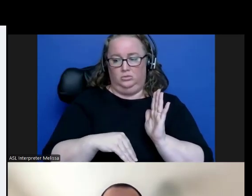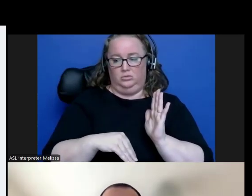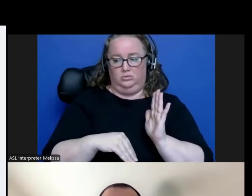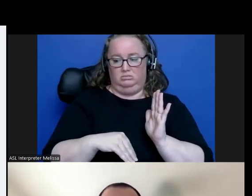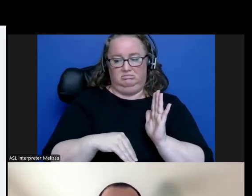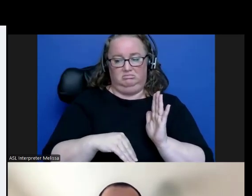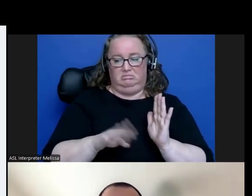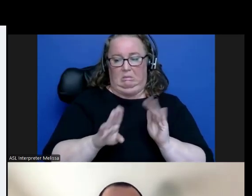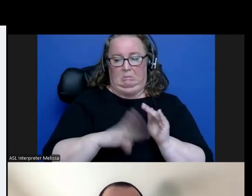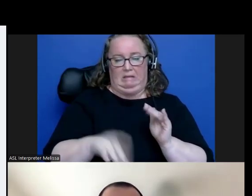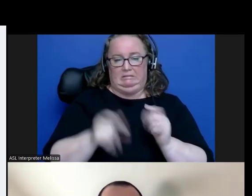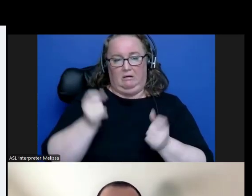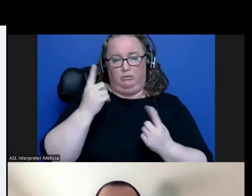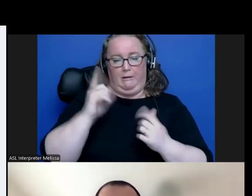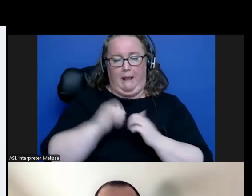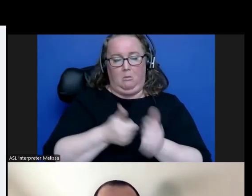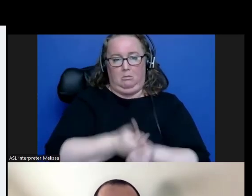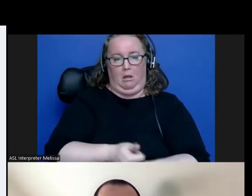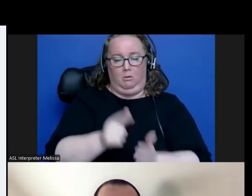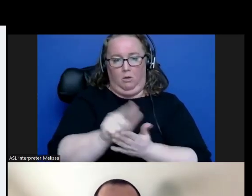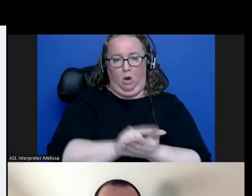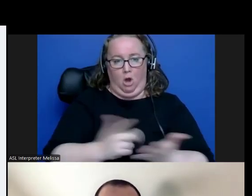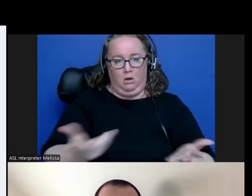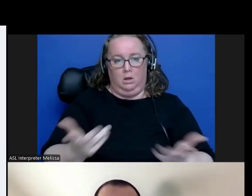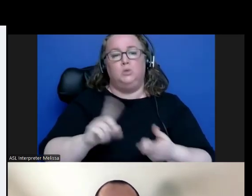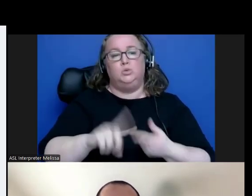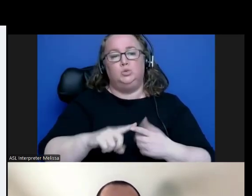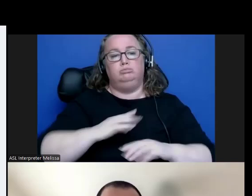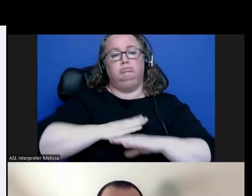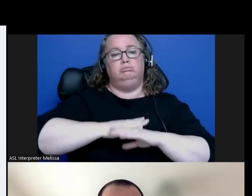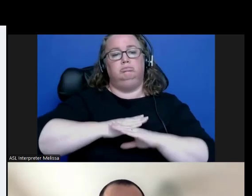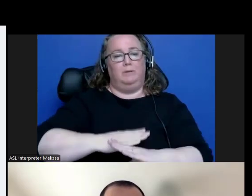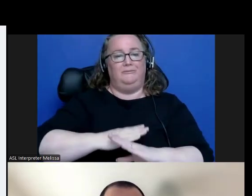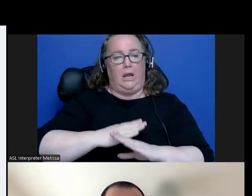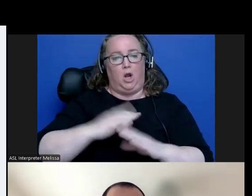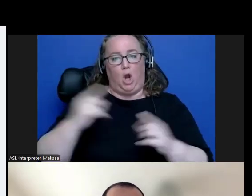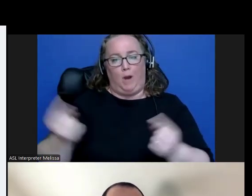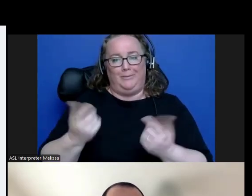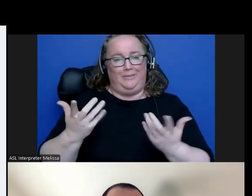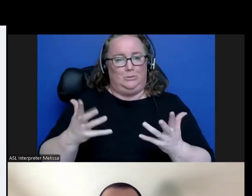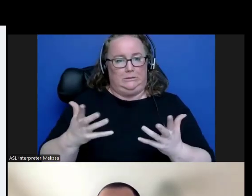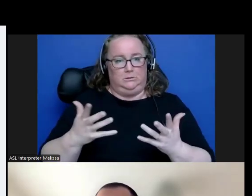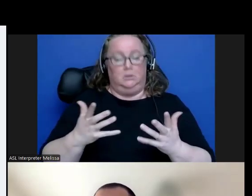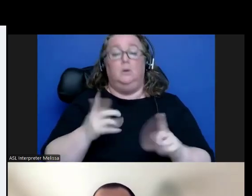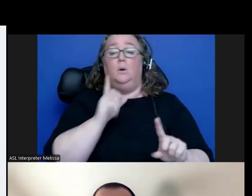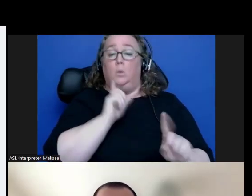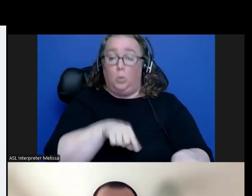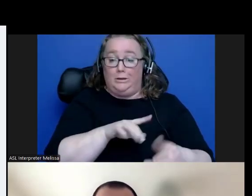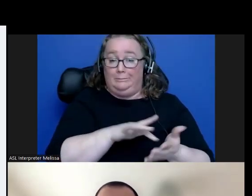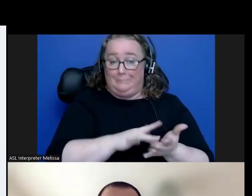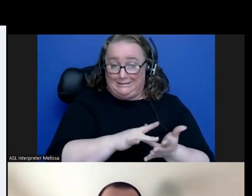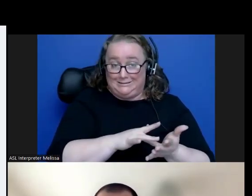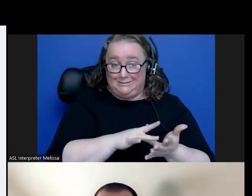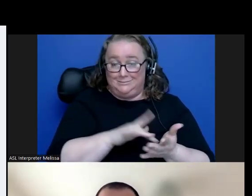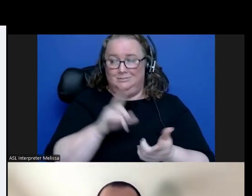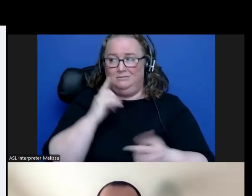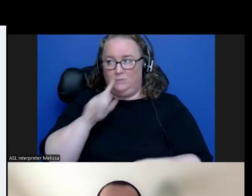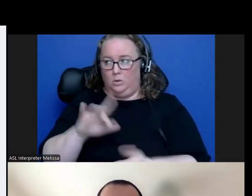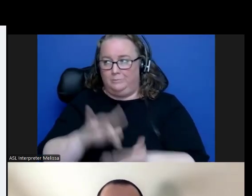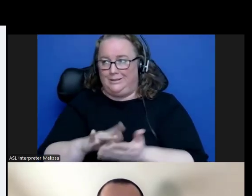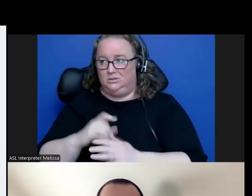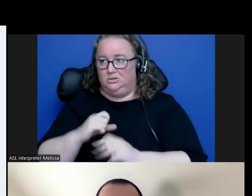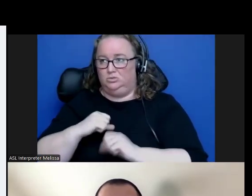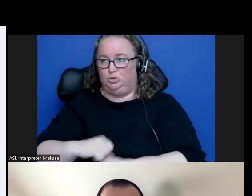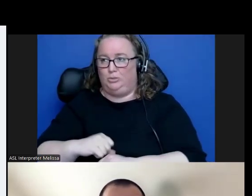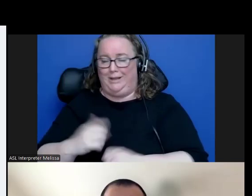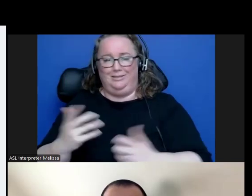in compliance with the law, with only restraint to prevent harm selected. It's a medication restraint form for medication restraint. That's the end of